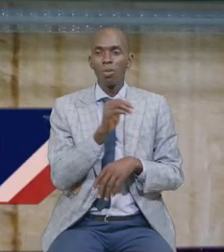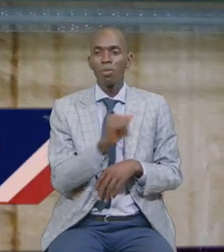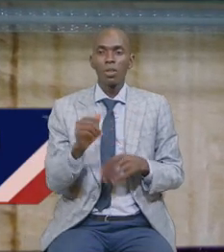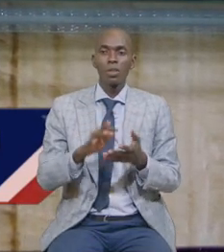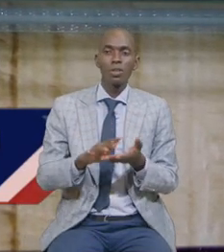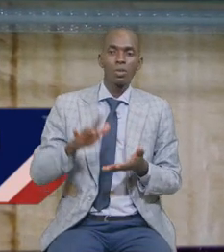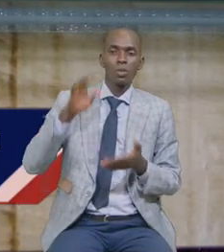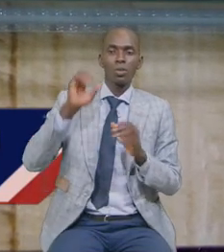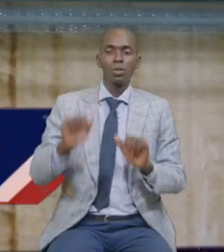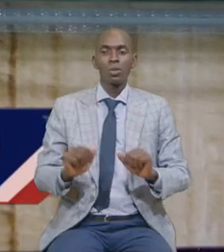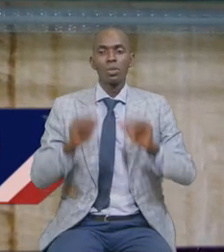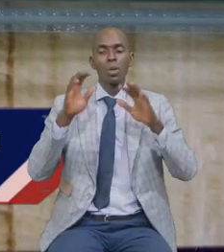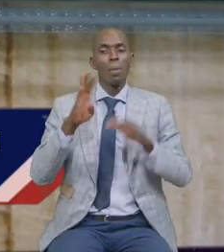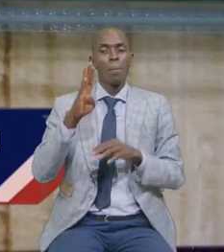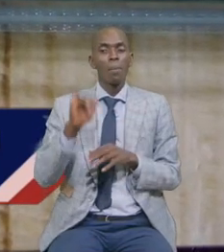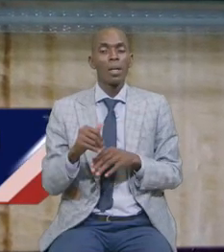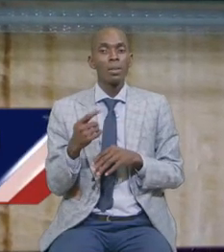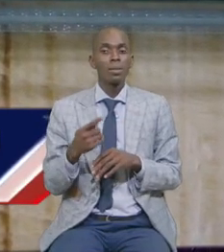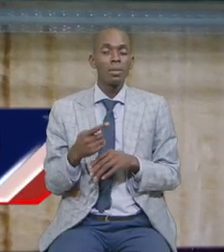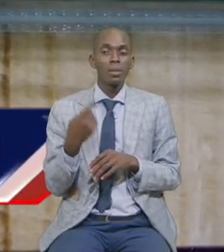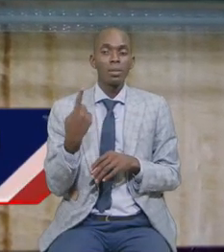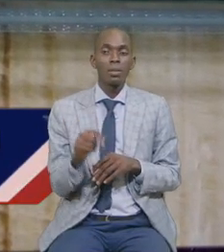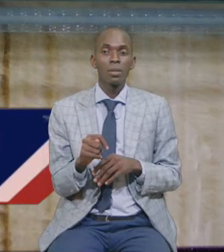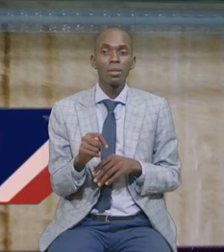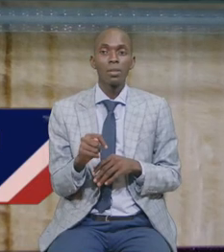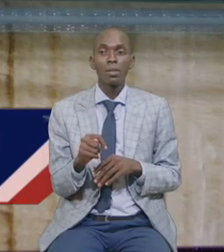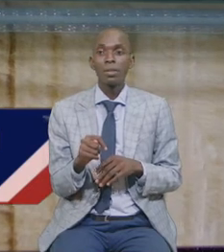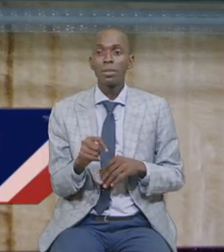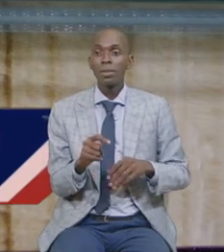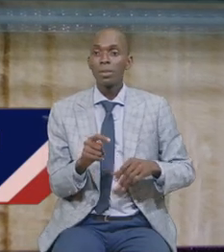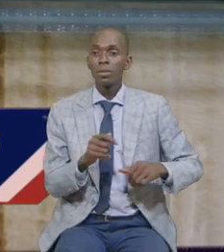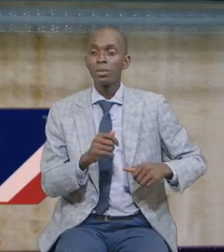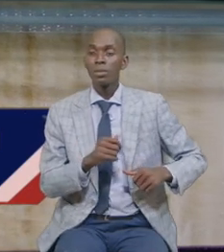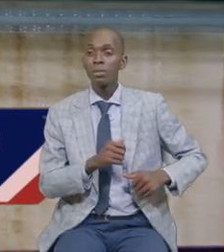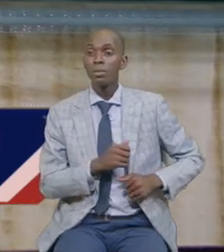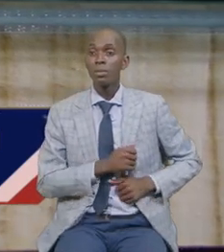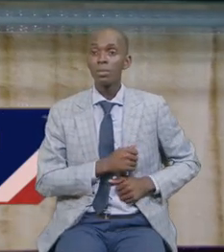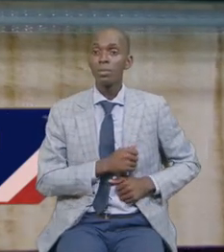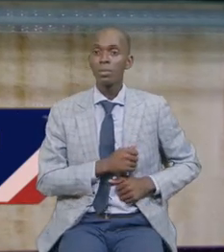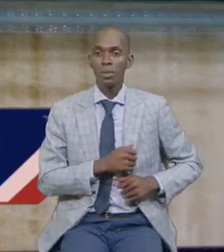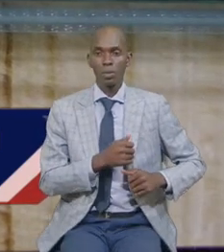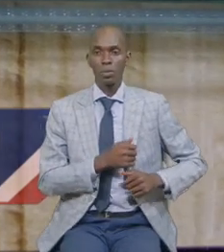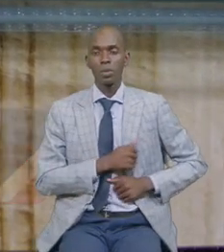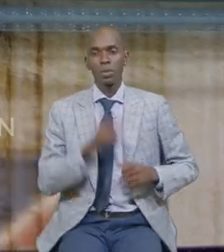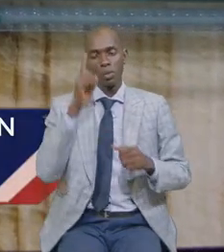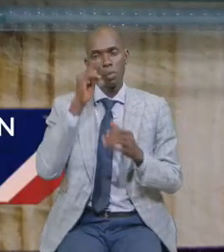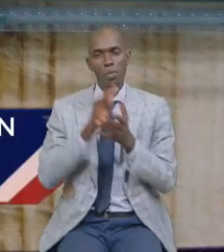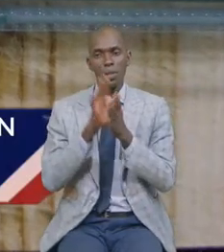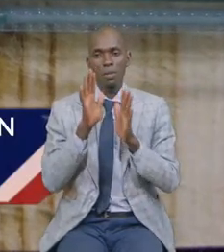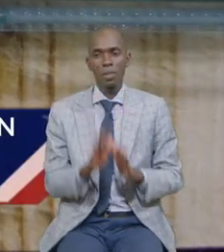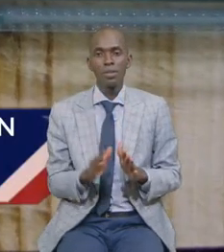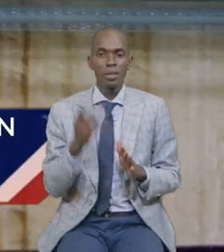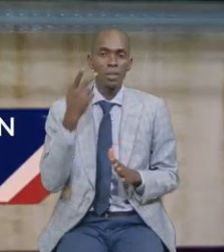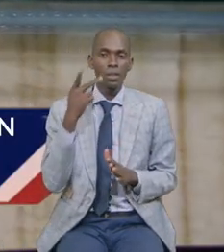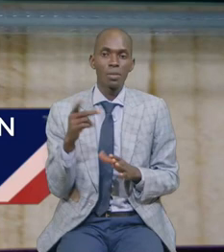by the Fortified Believers when looking at Daniel chapter 3 I'm reading from verse 16.